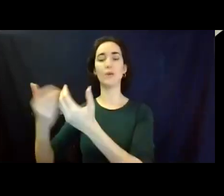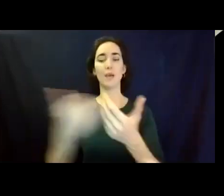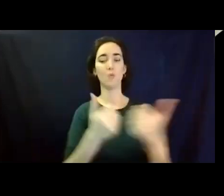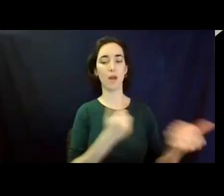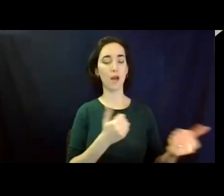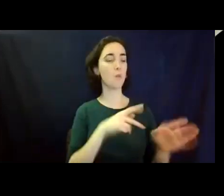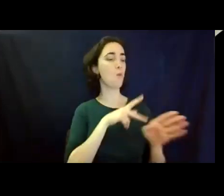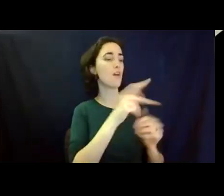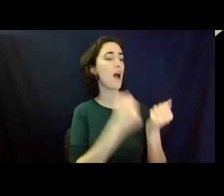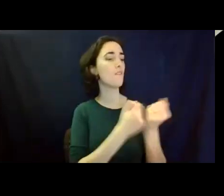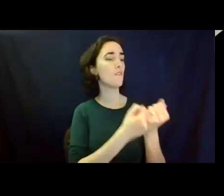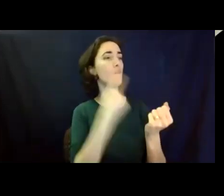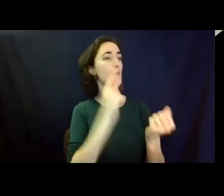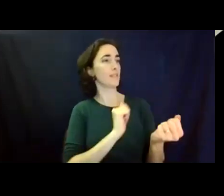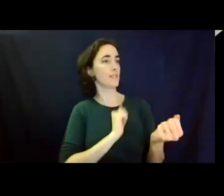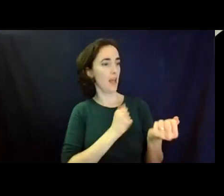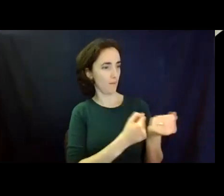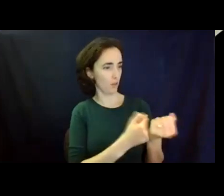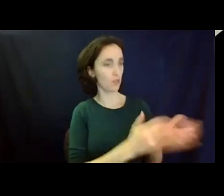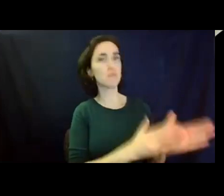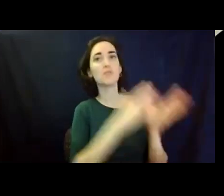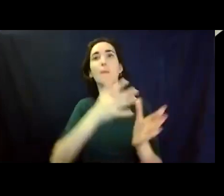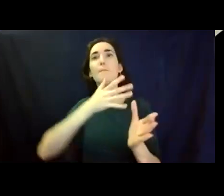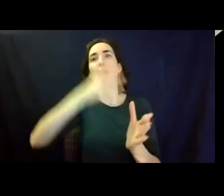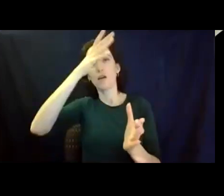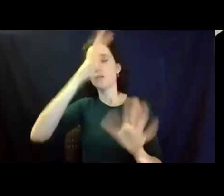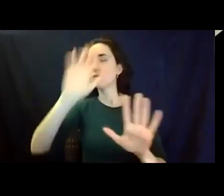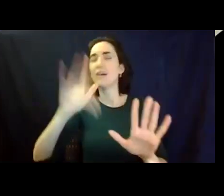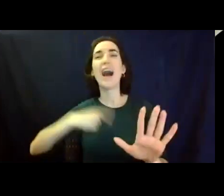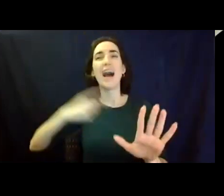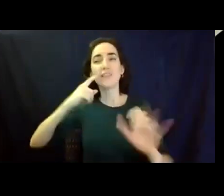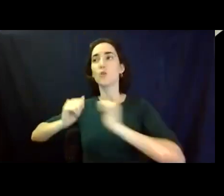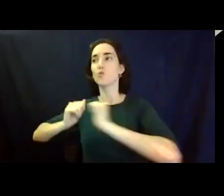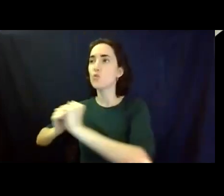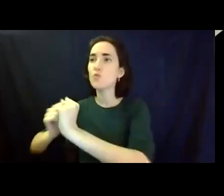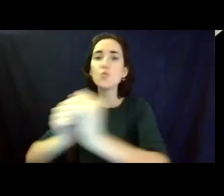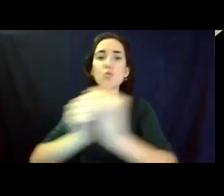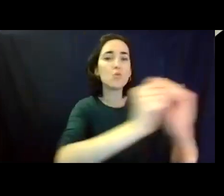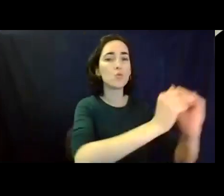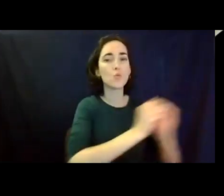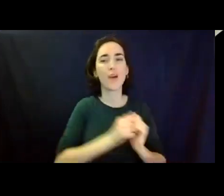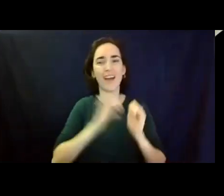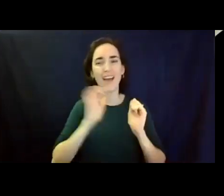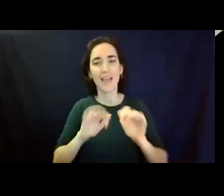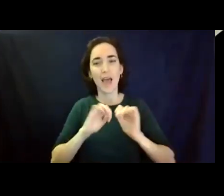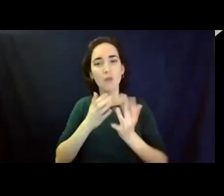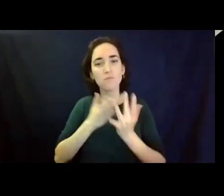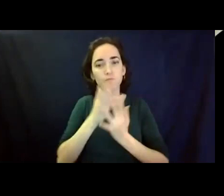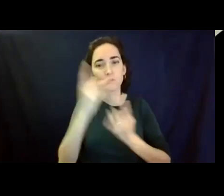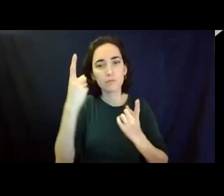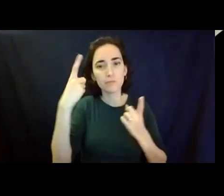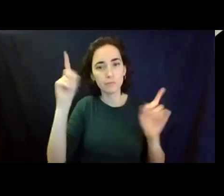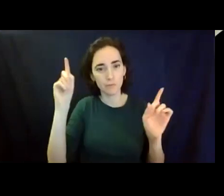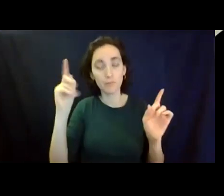advocating without self-advocates and parents. And I think working together is the way to get through and get the most done,